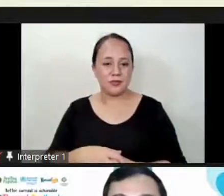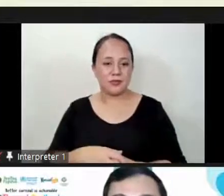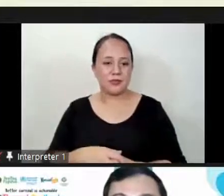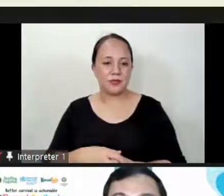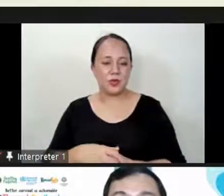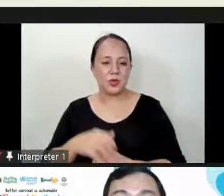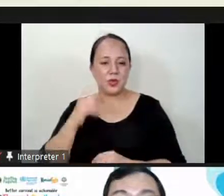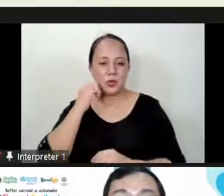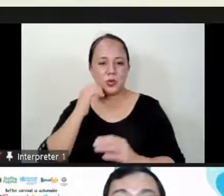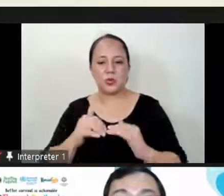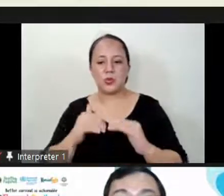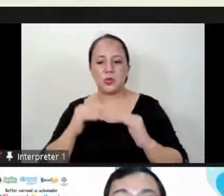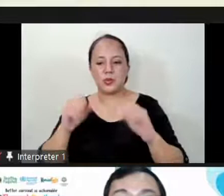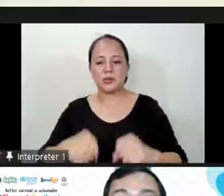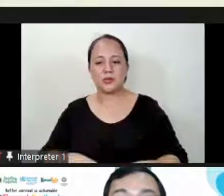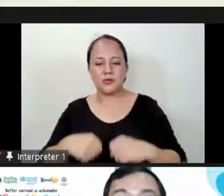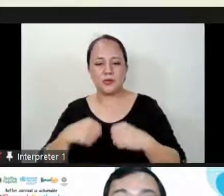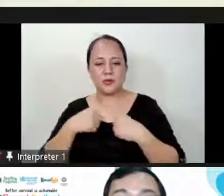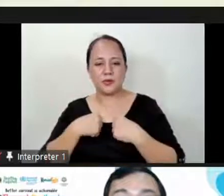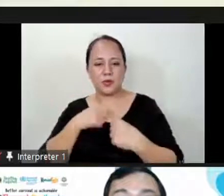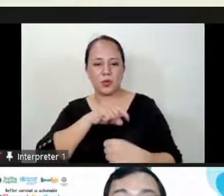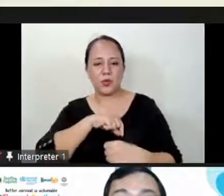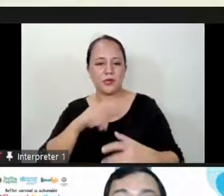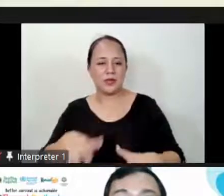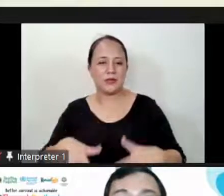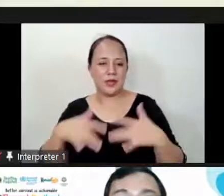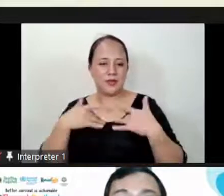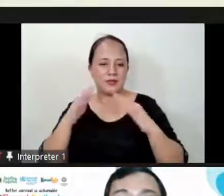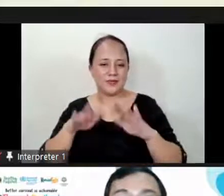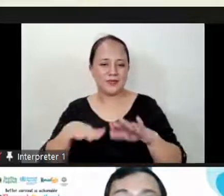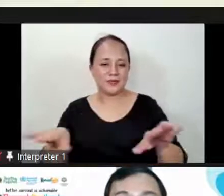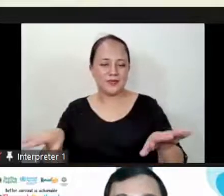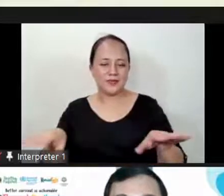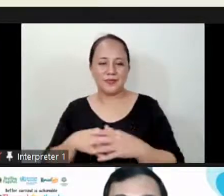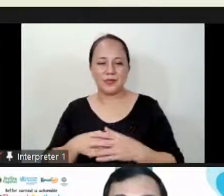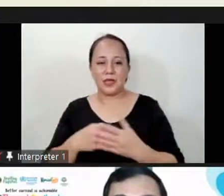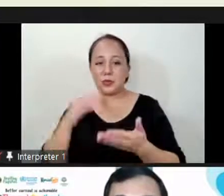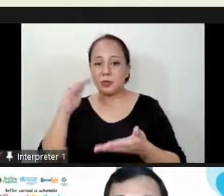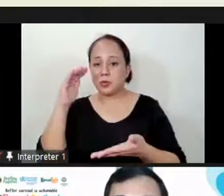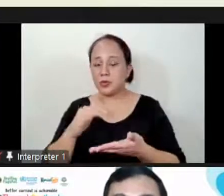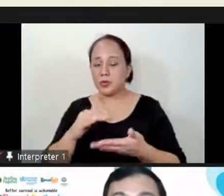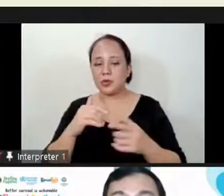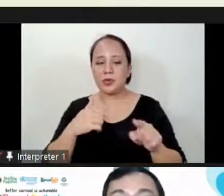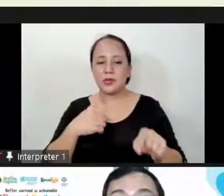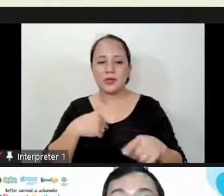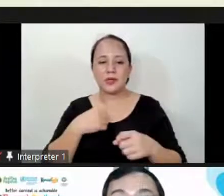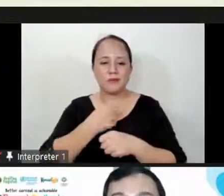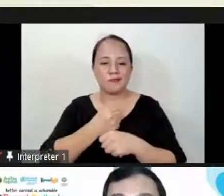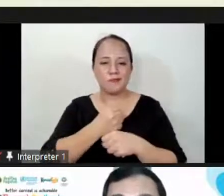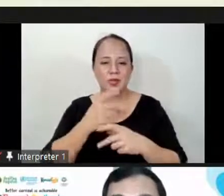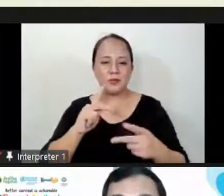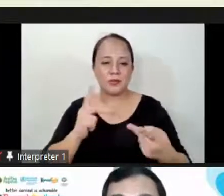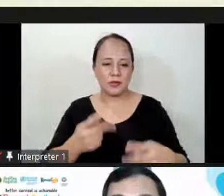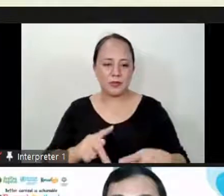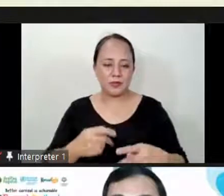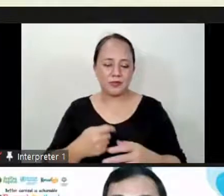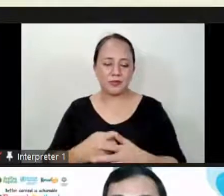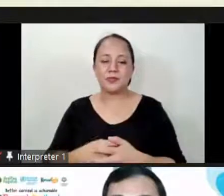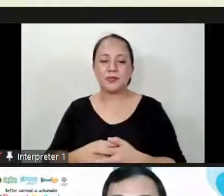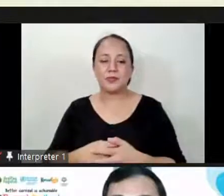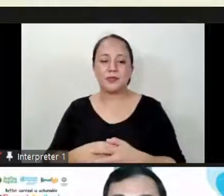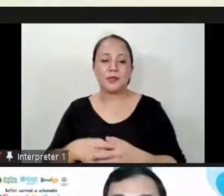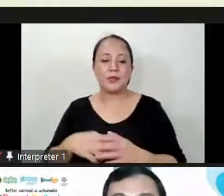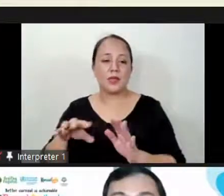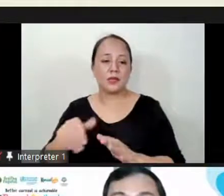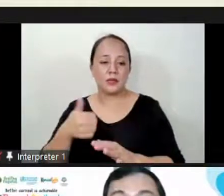usually enhances survival and the quality of life of children and reduces their pain and suffering. While in